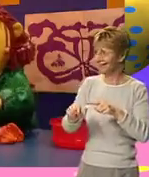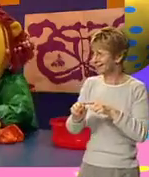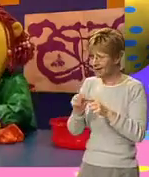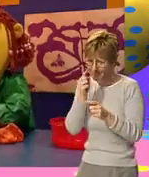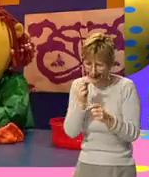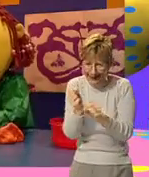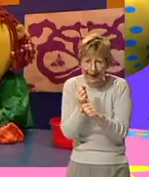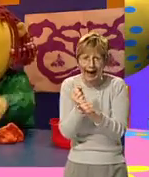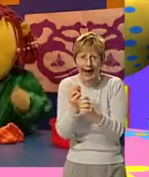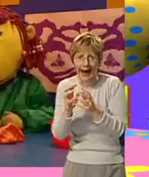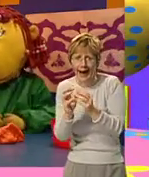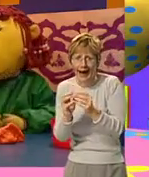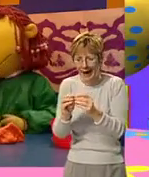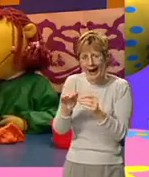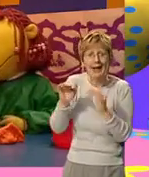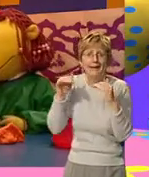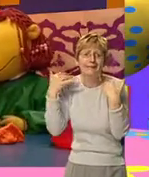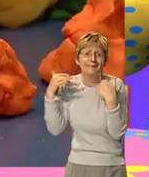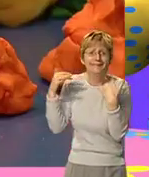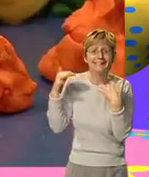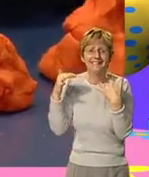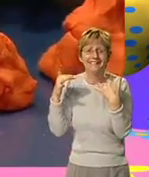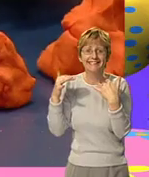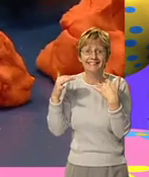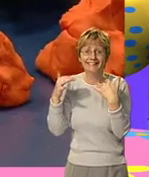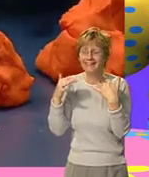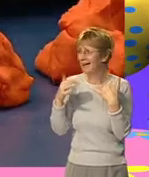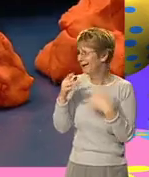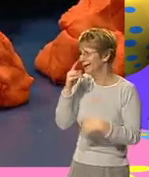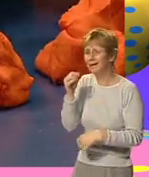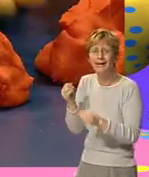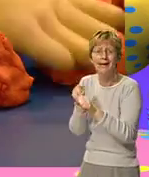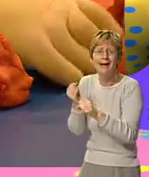We could make a little fizz. We could make a little Jake.